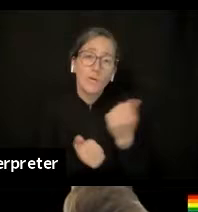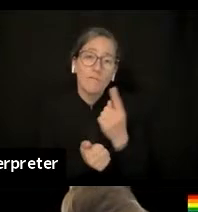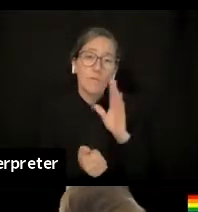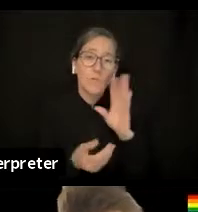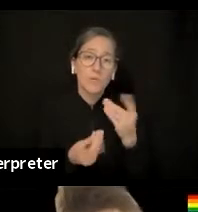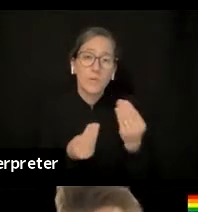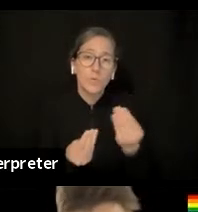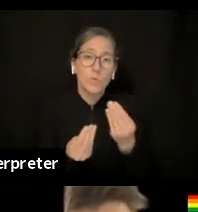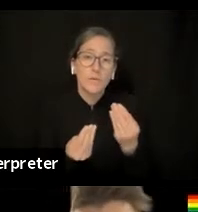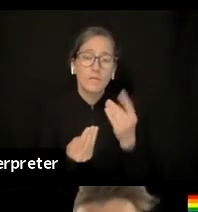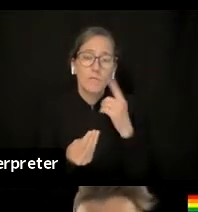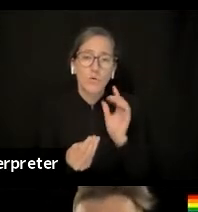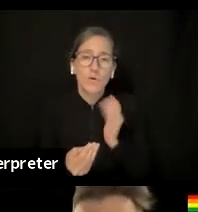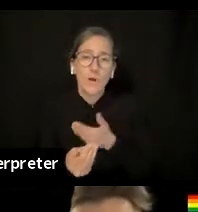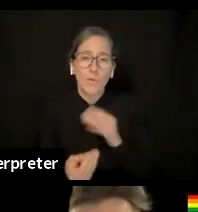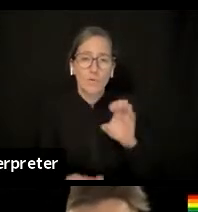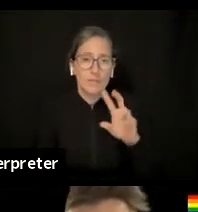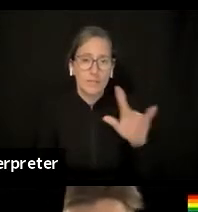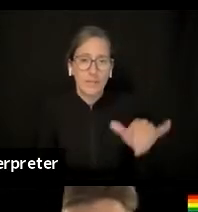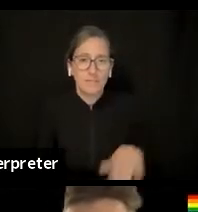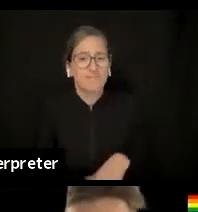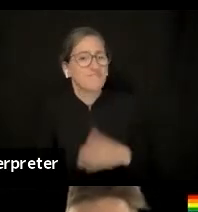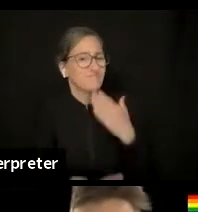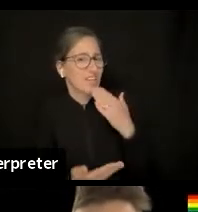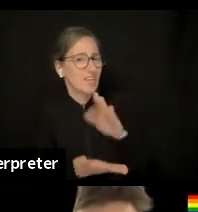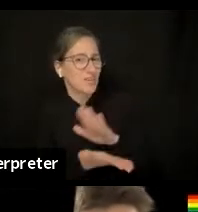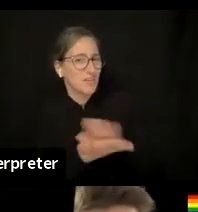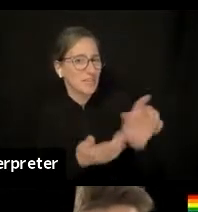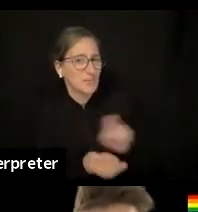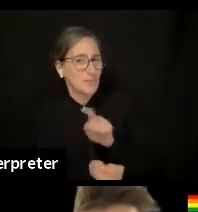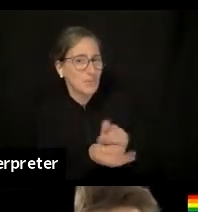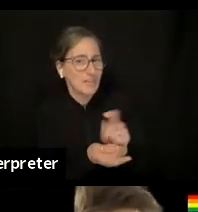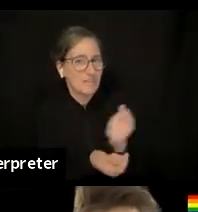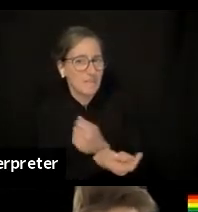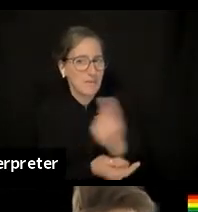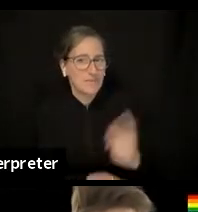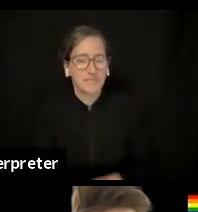Thank you. Nice to meet everyone. Nice meeting Thank